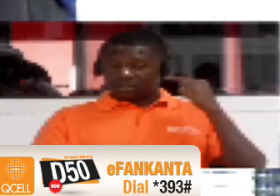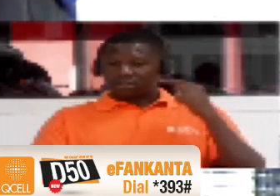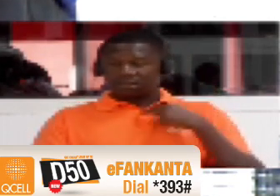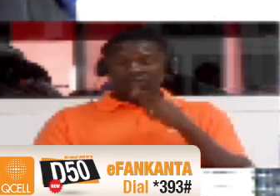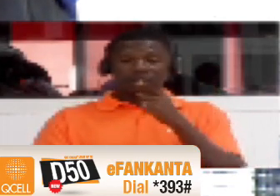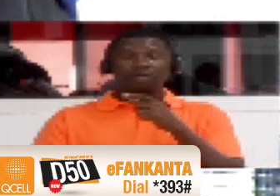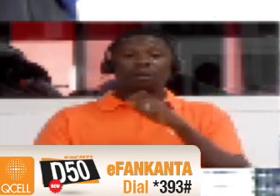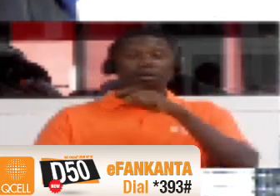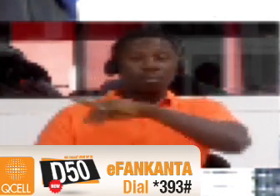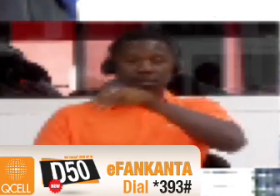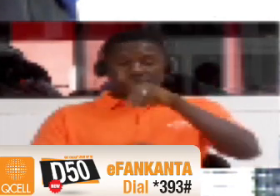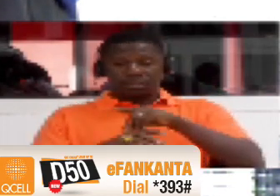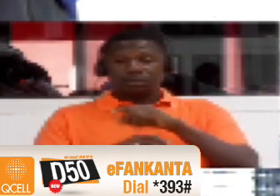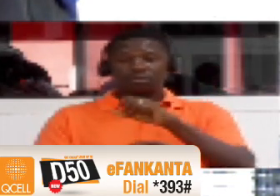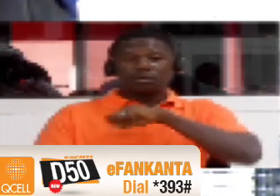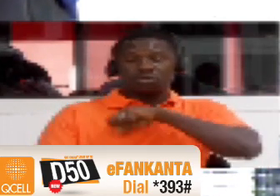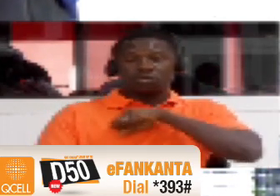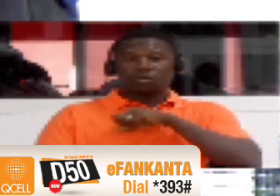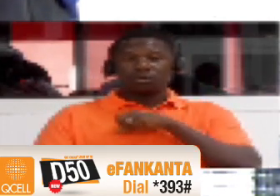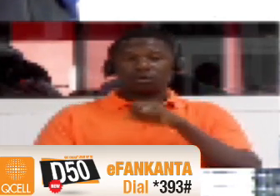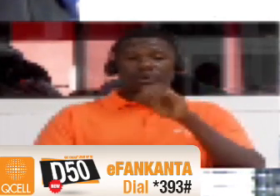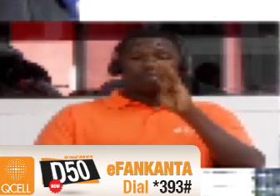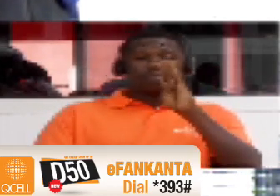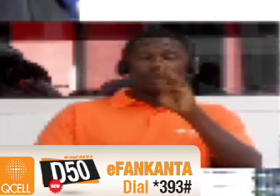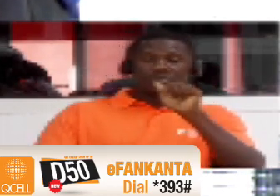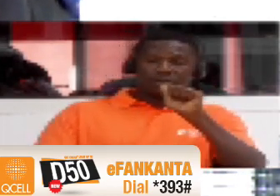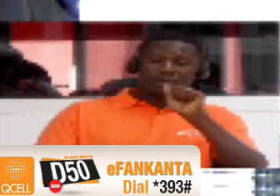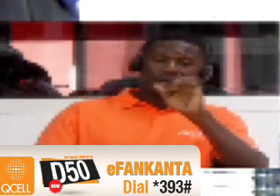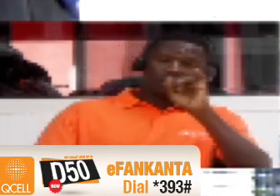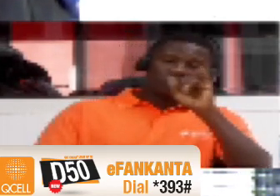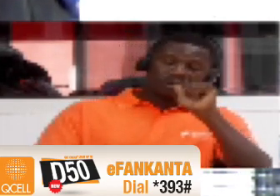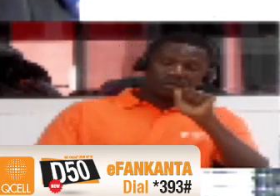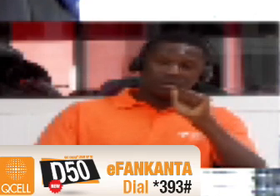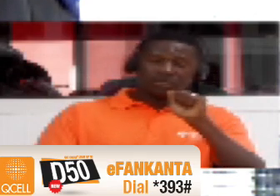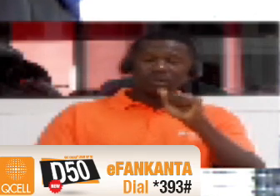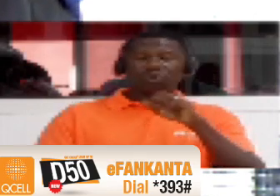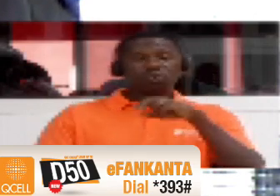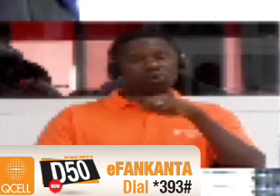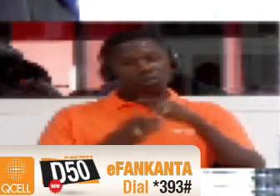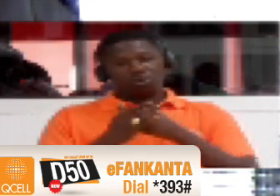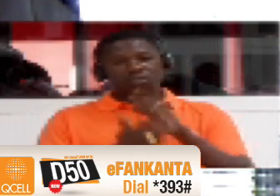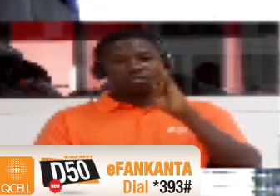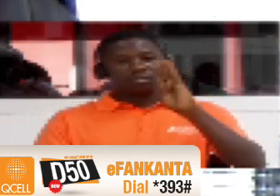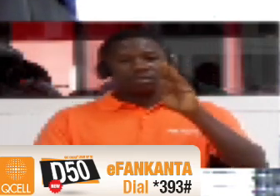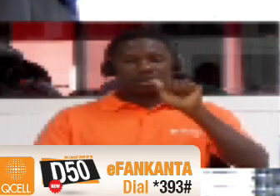is that the place is owned by this guy. I'm saying either bay or buy.